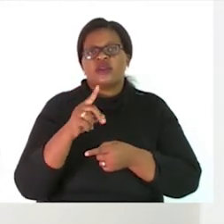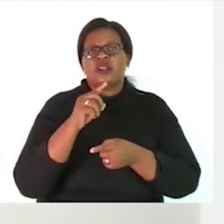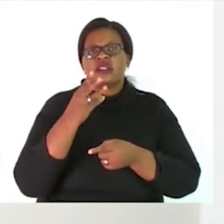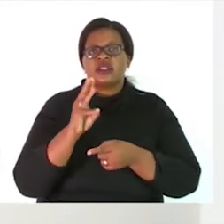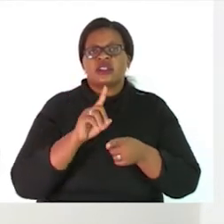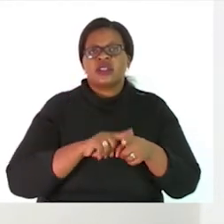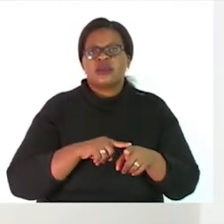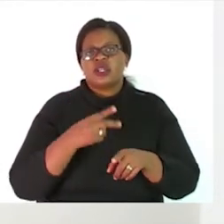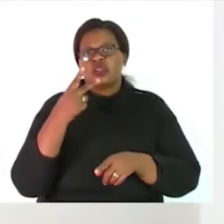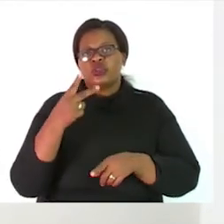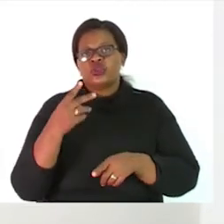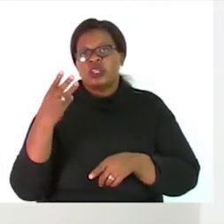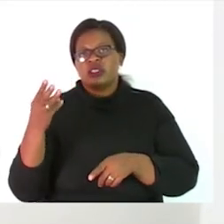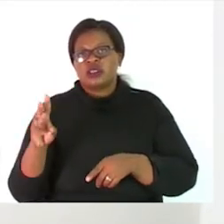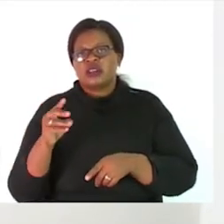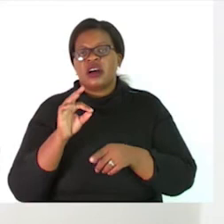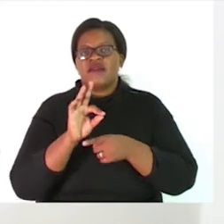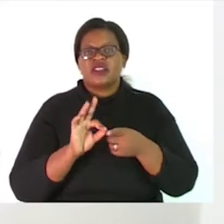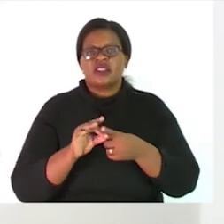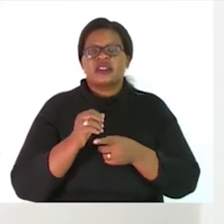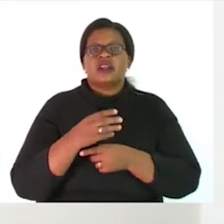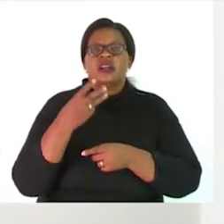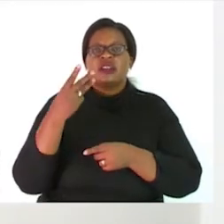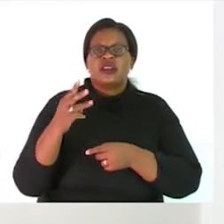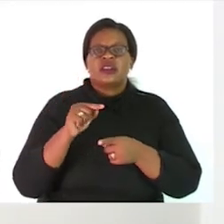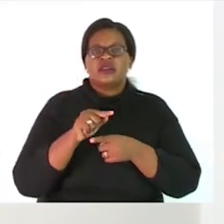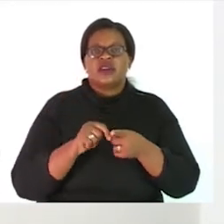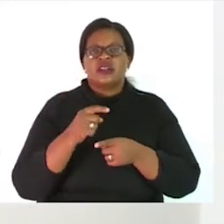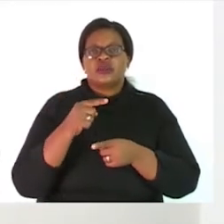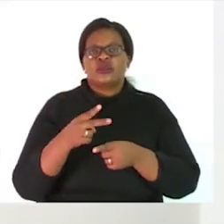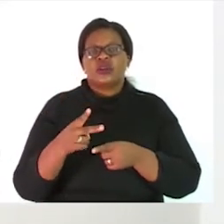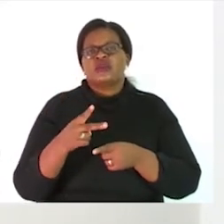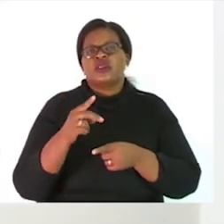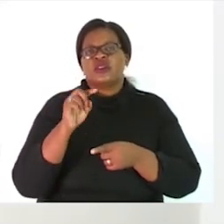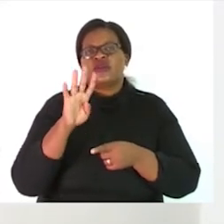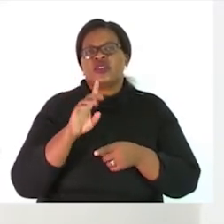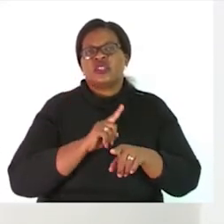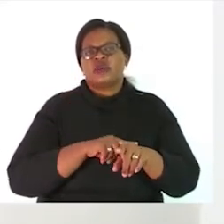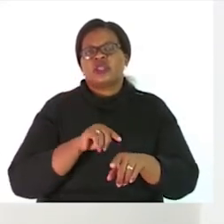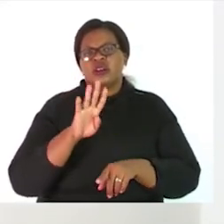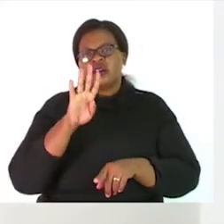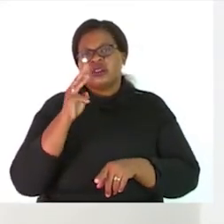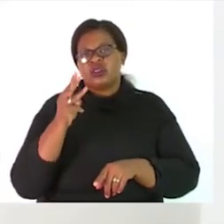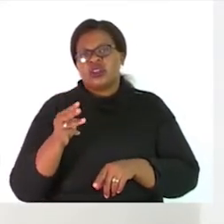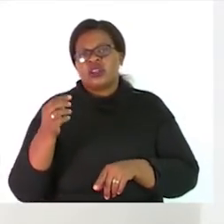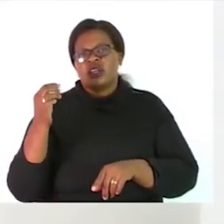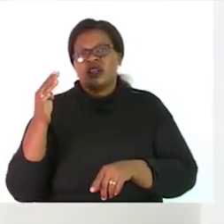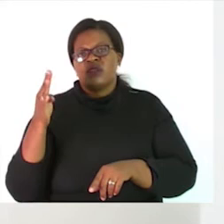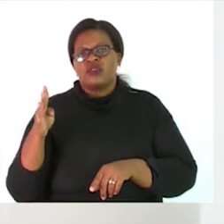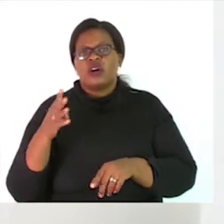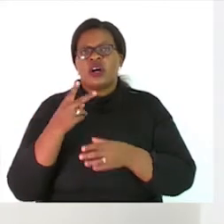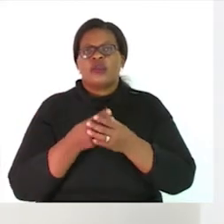2 and 6 are factors. 3 divided into 12 4 times. So 3 and 4 are both